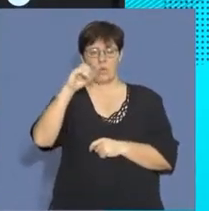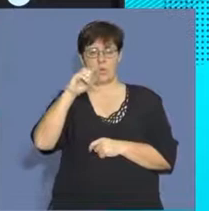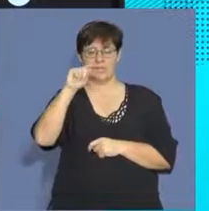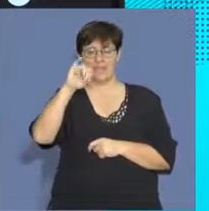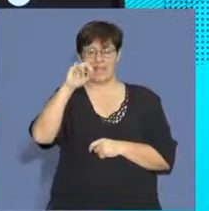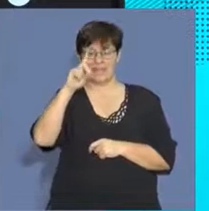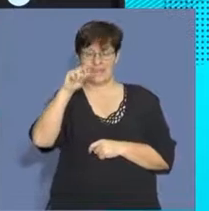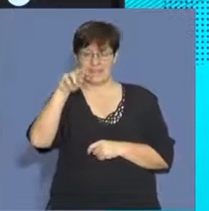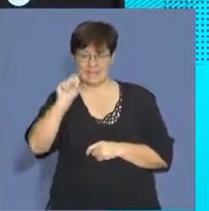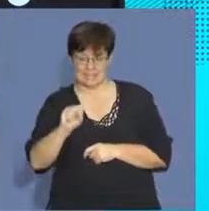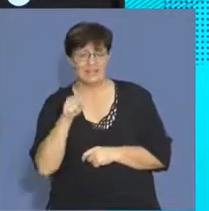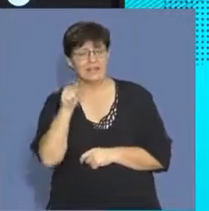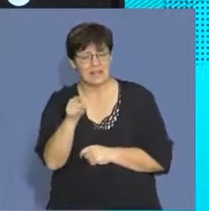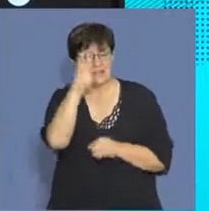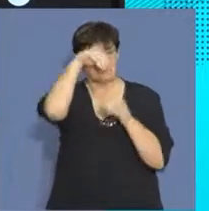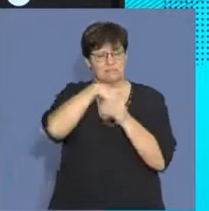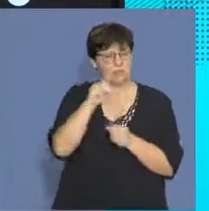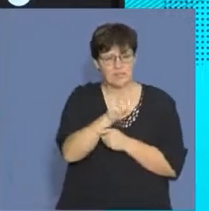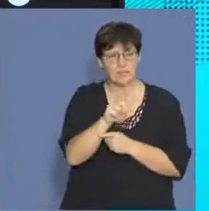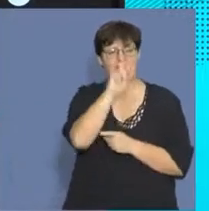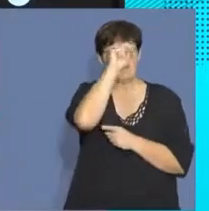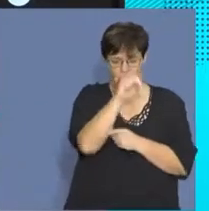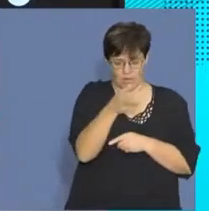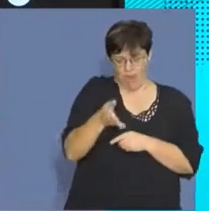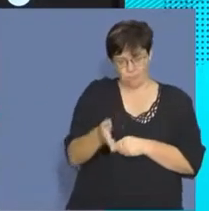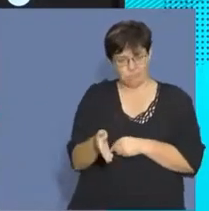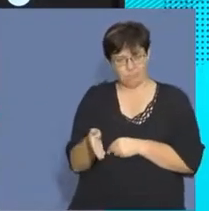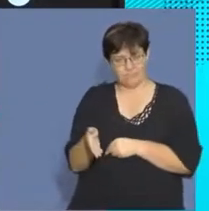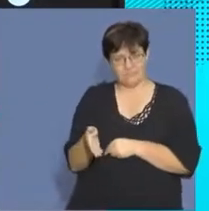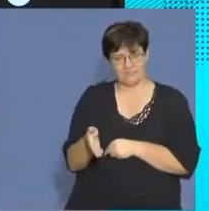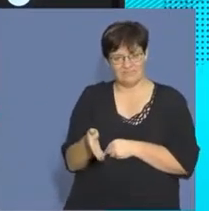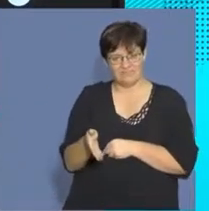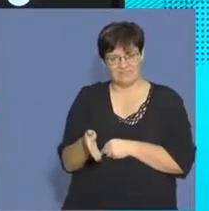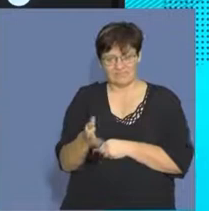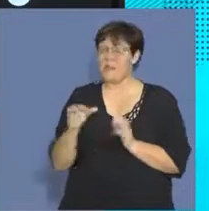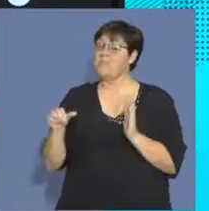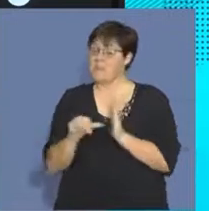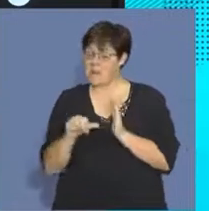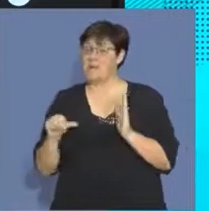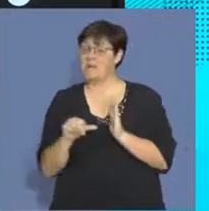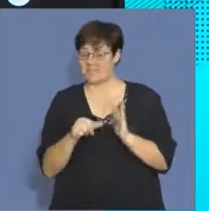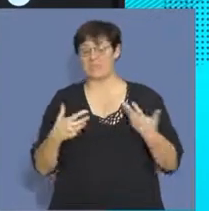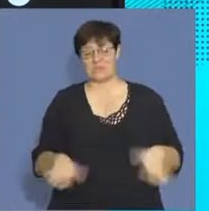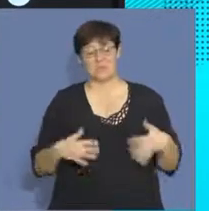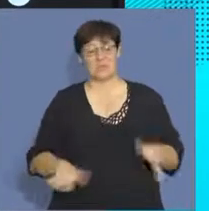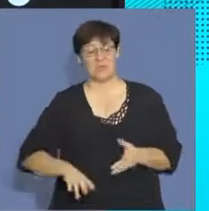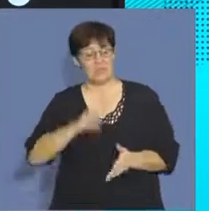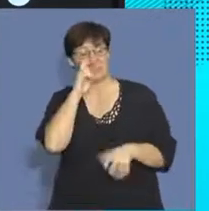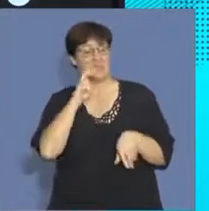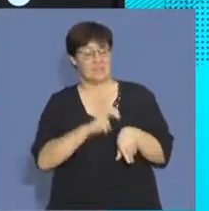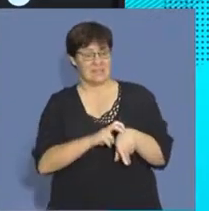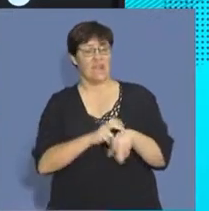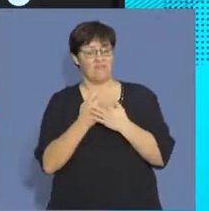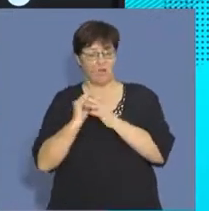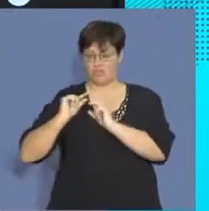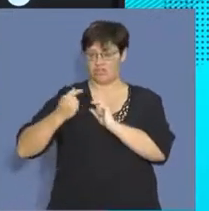nucleotides are made up of nitrogen-containing compounds. So again, a very important component that is required for